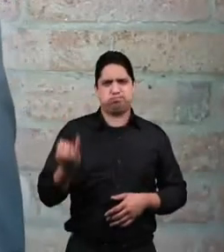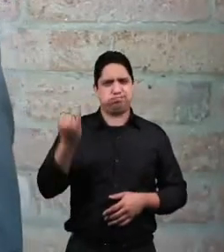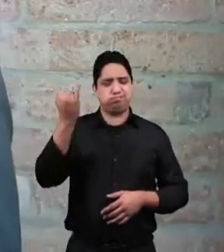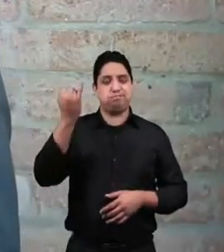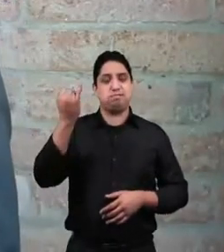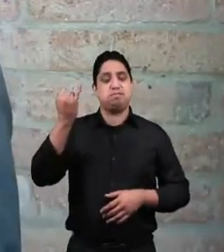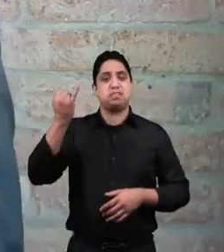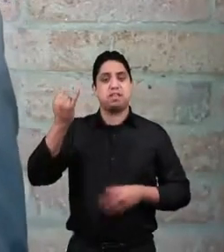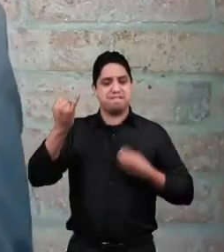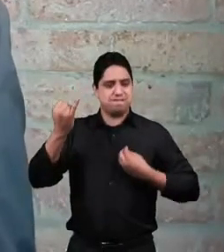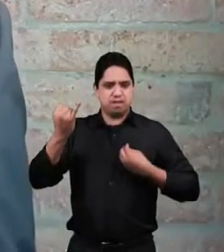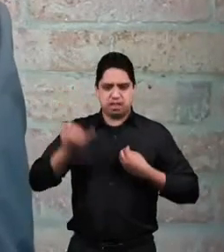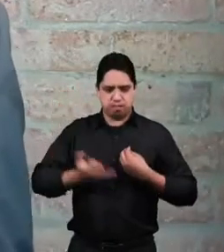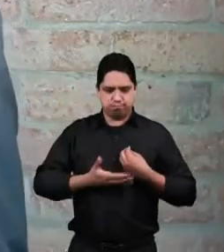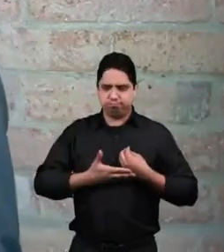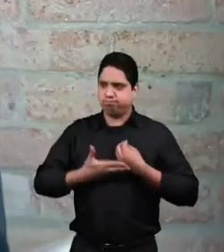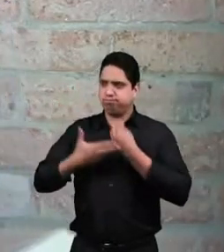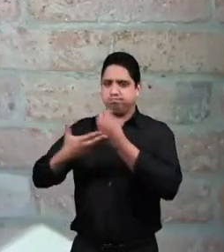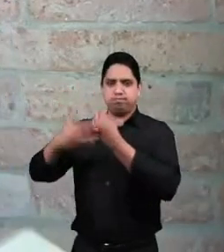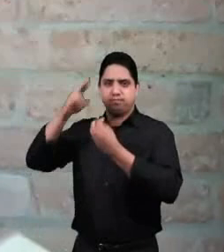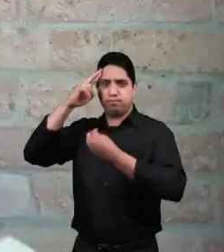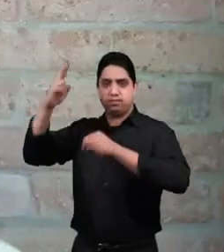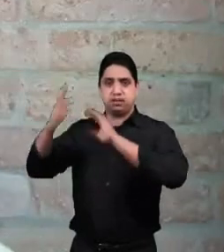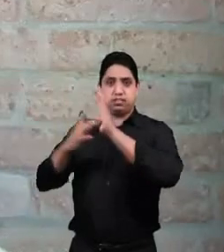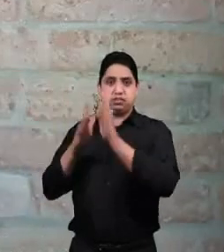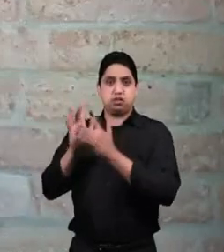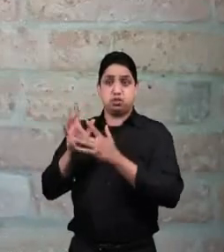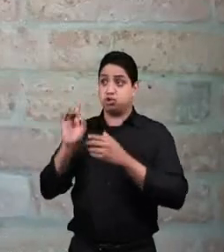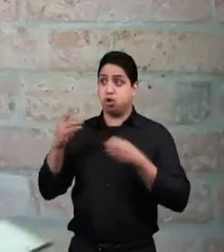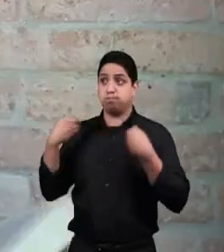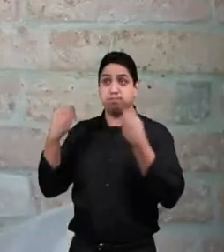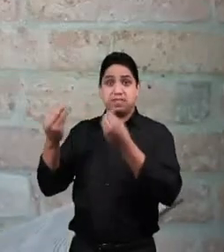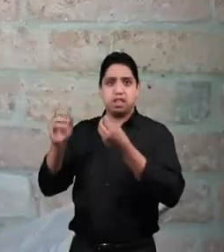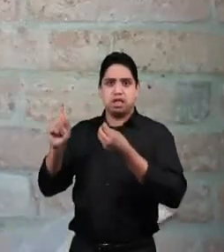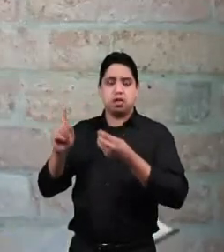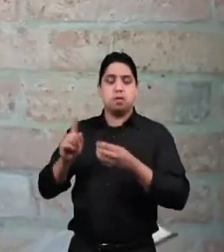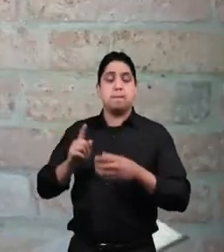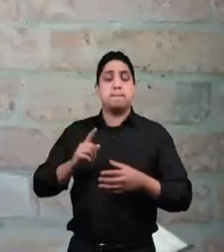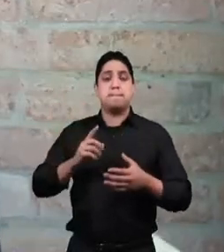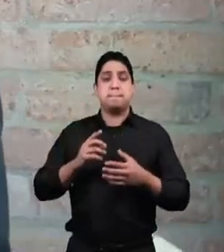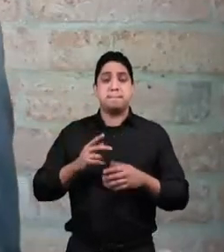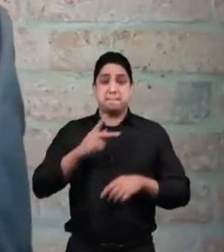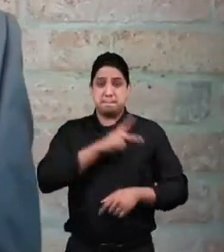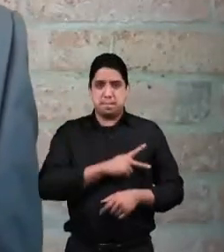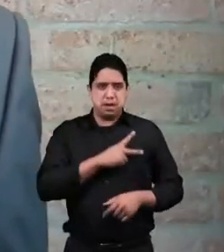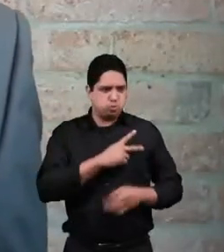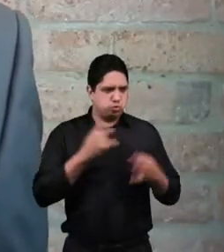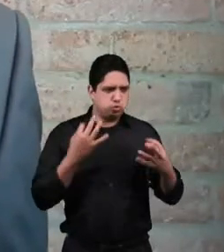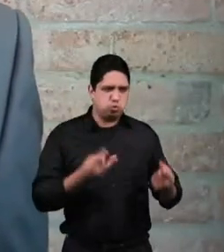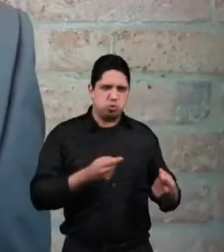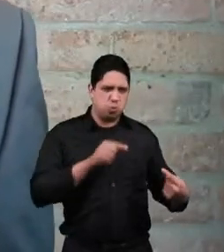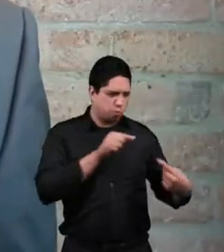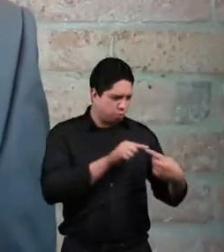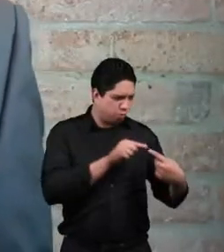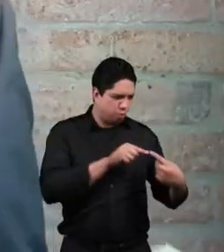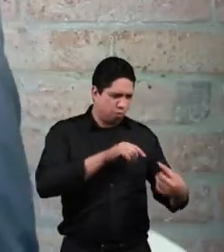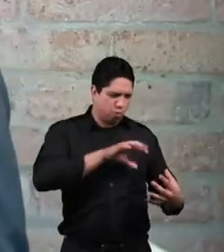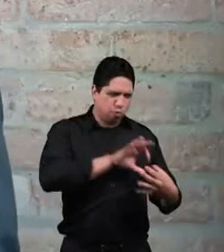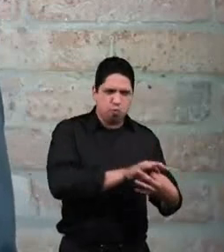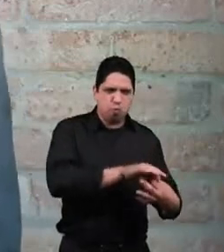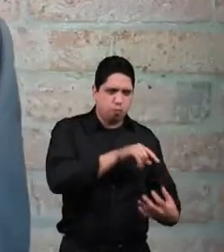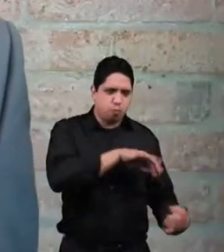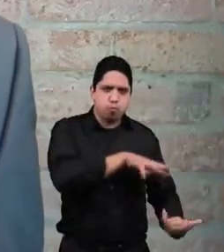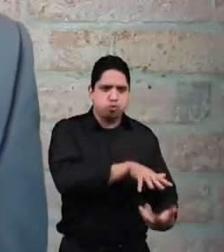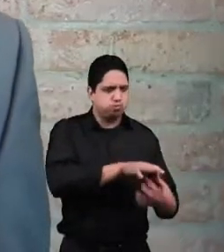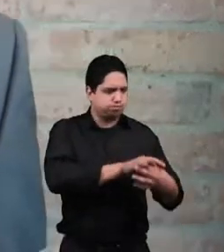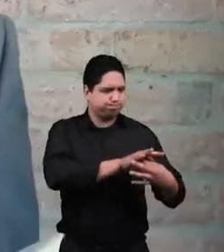an important direction in his life to serve the Lord, not to just give himself to the Lord, but to completely change